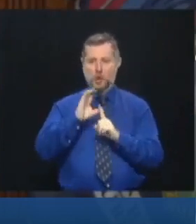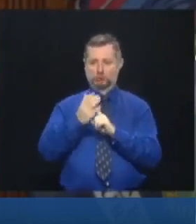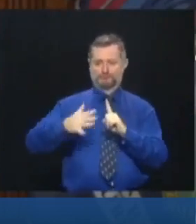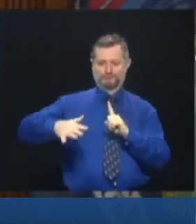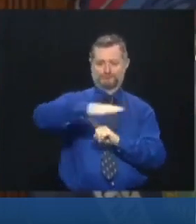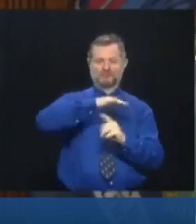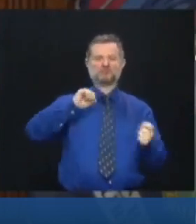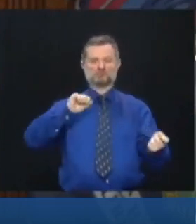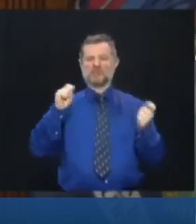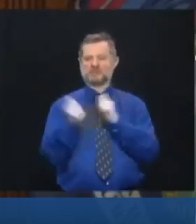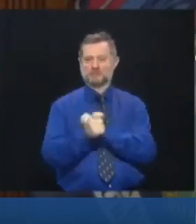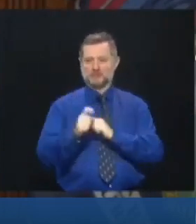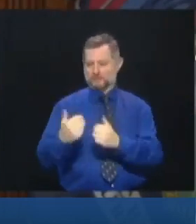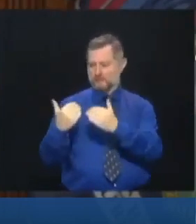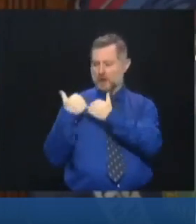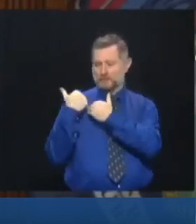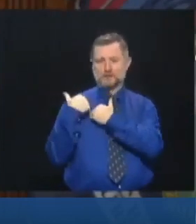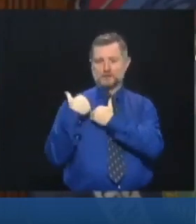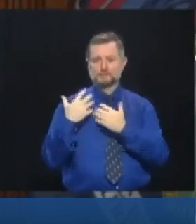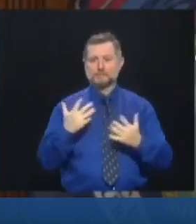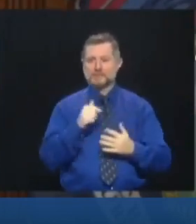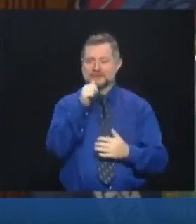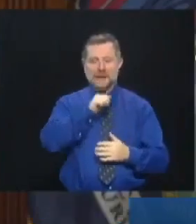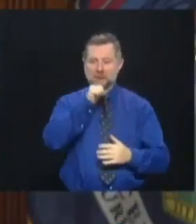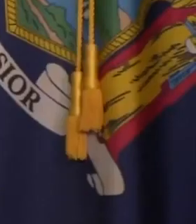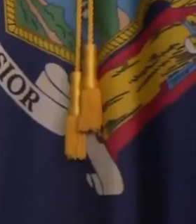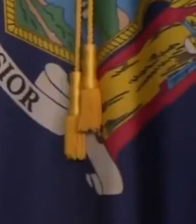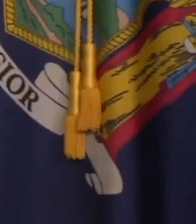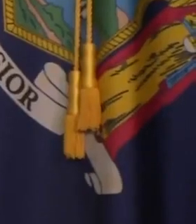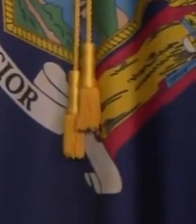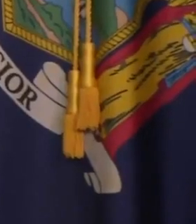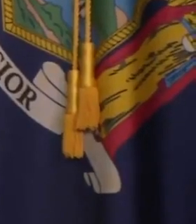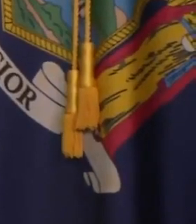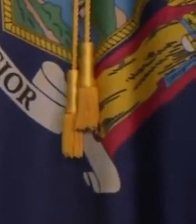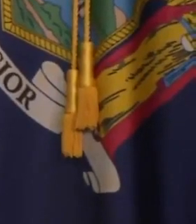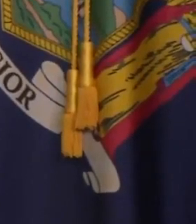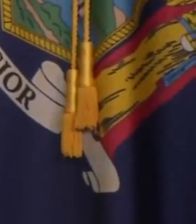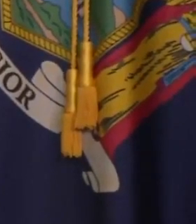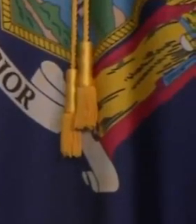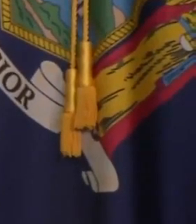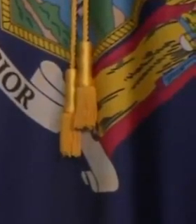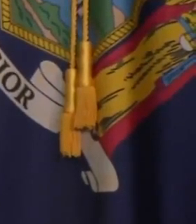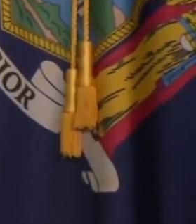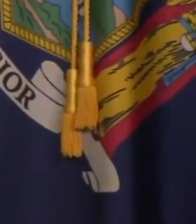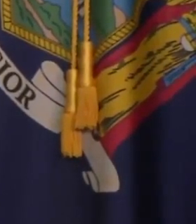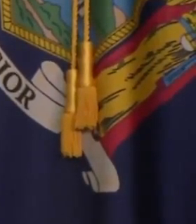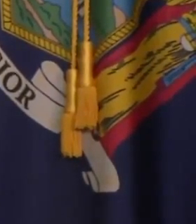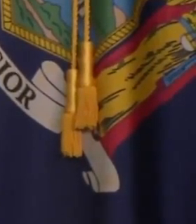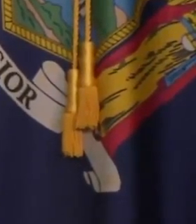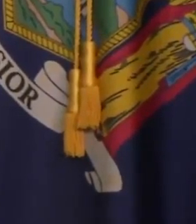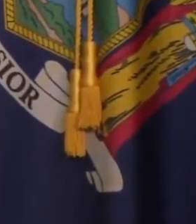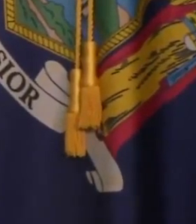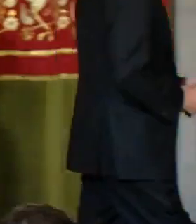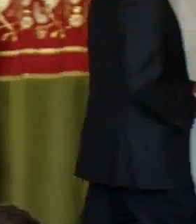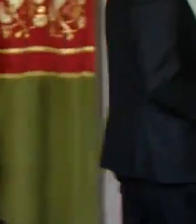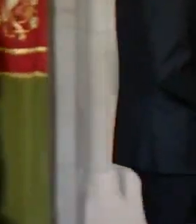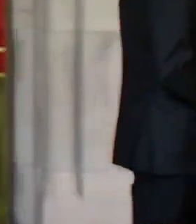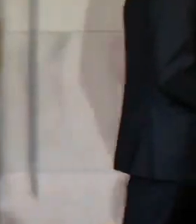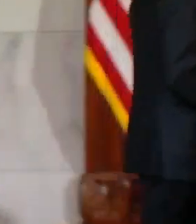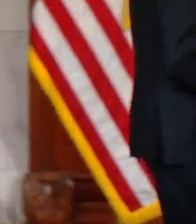accountability and no tolerance for individuals who cross the line. Less than a day after former Governor Andrew Cuomo resigned in